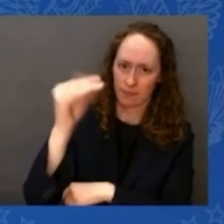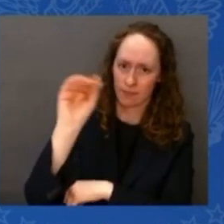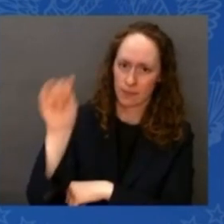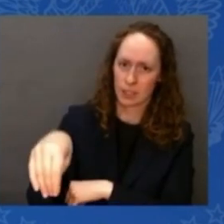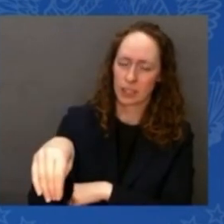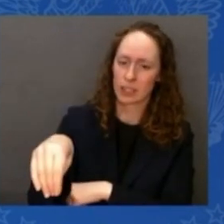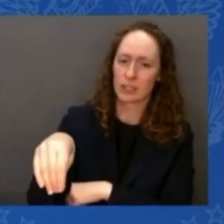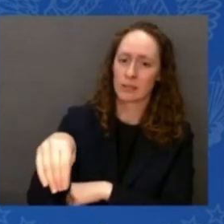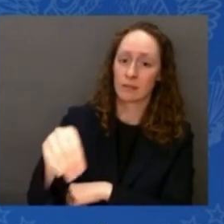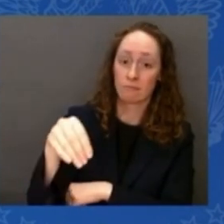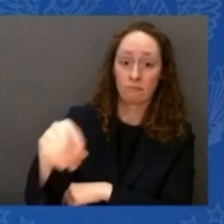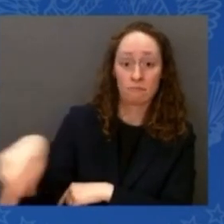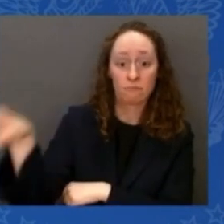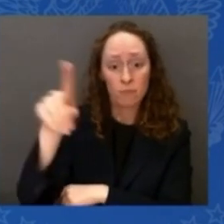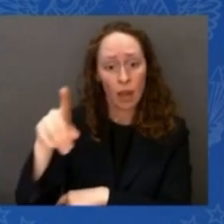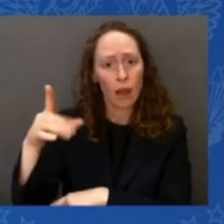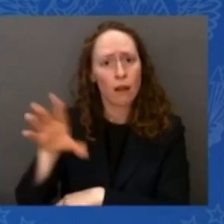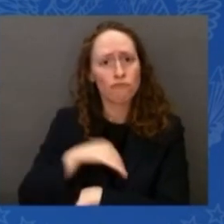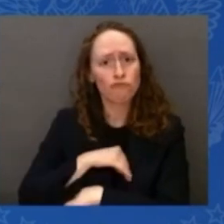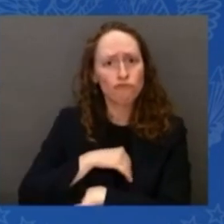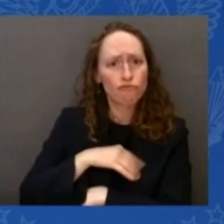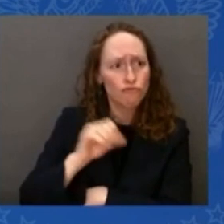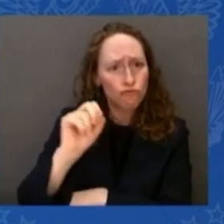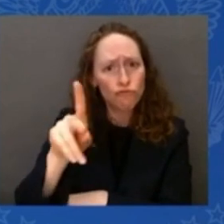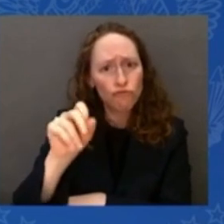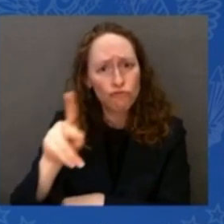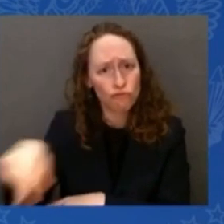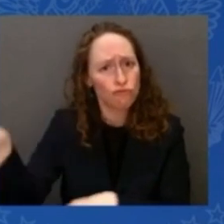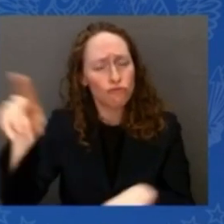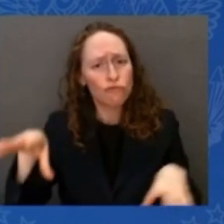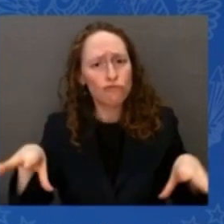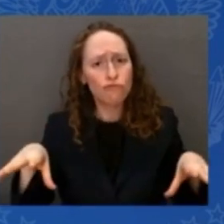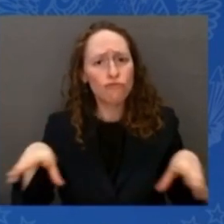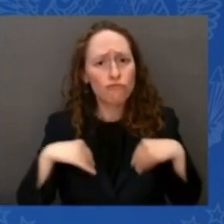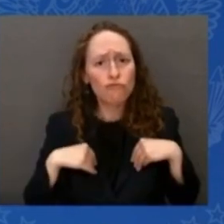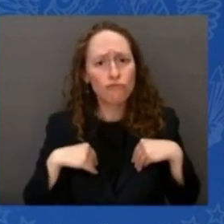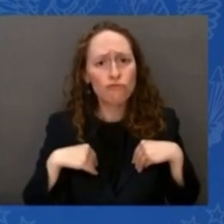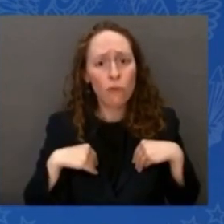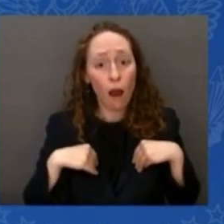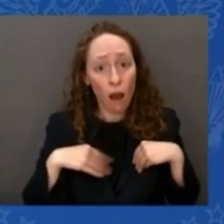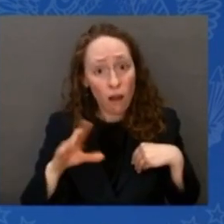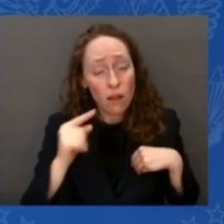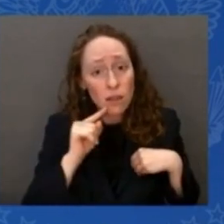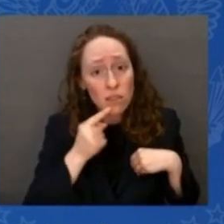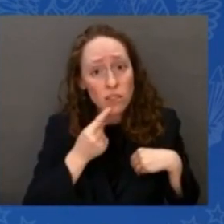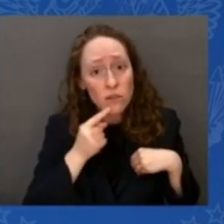Well, I raised enough money to allow me to do the things I've been able to do.